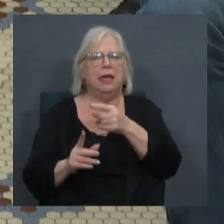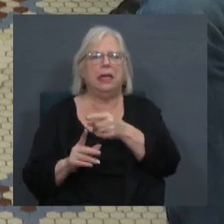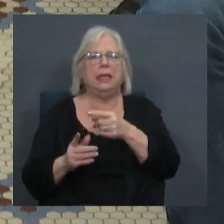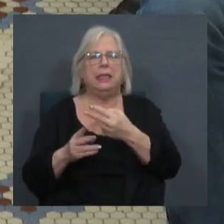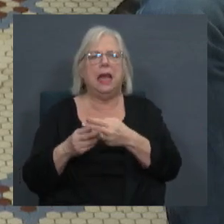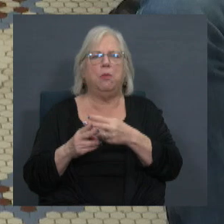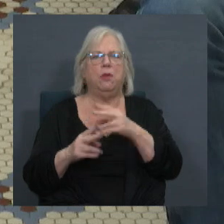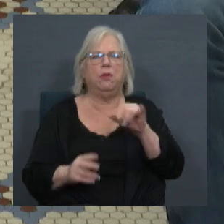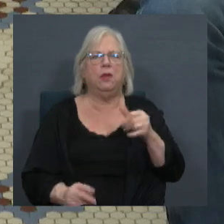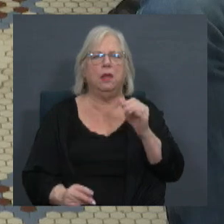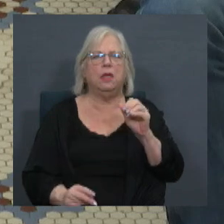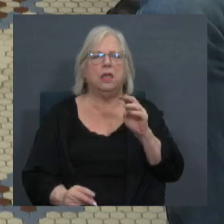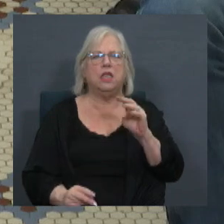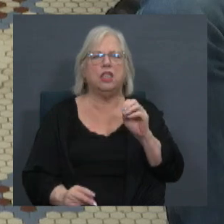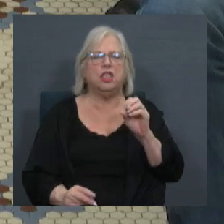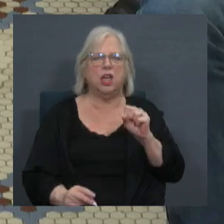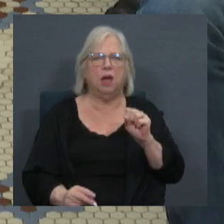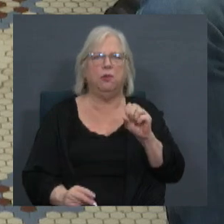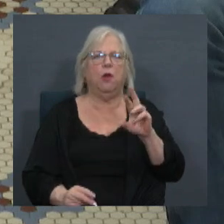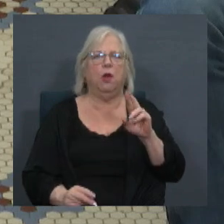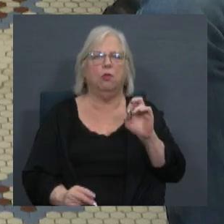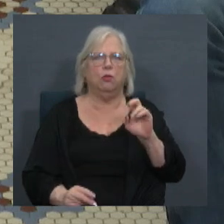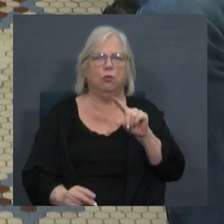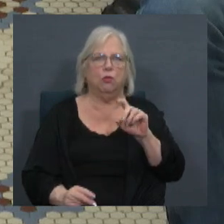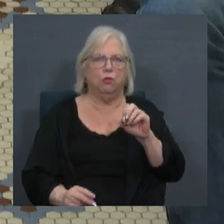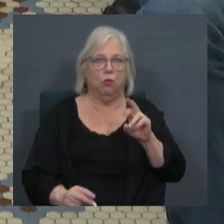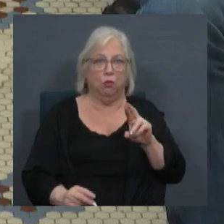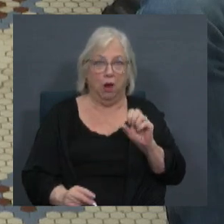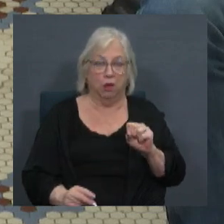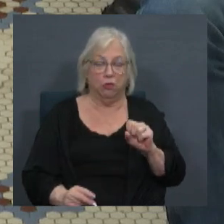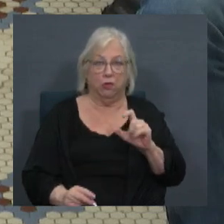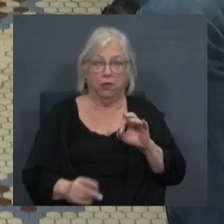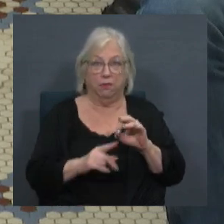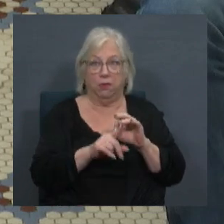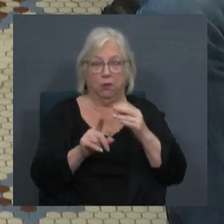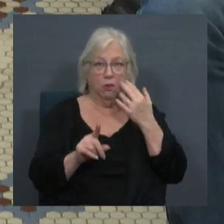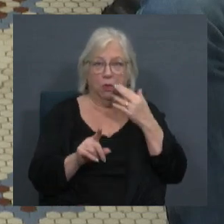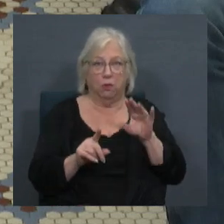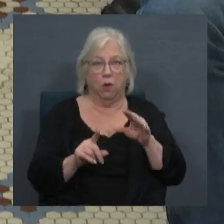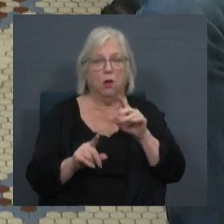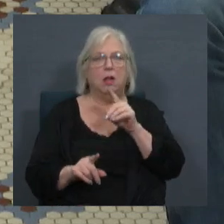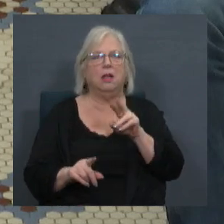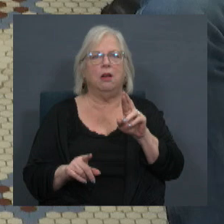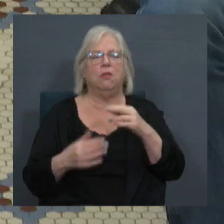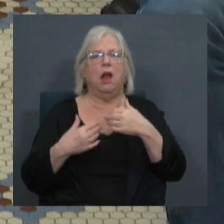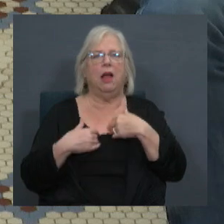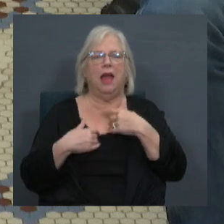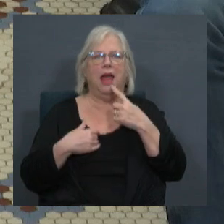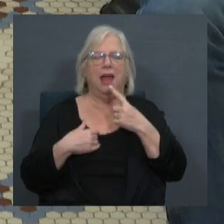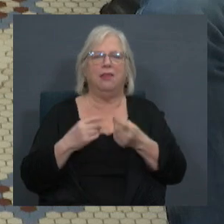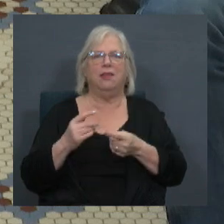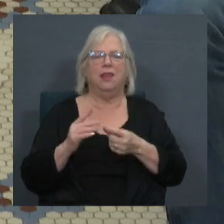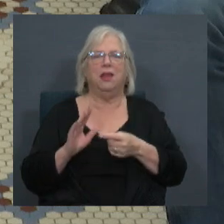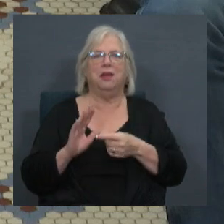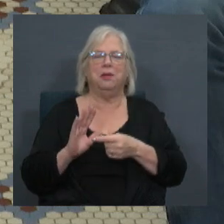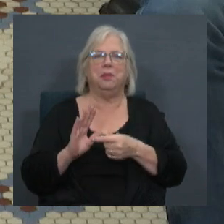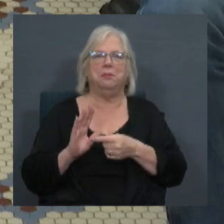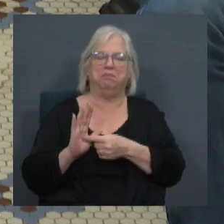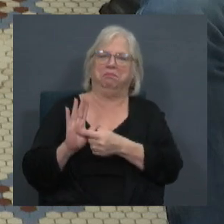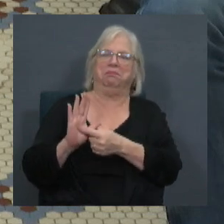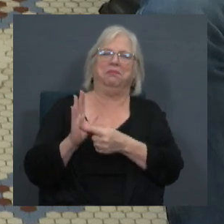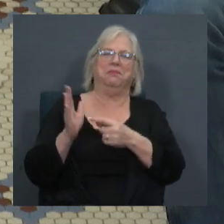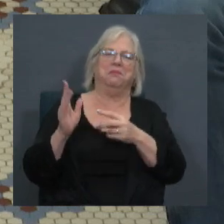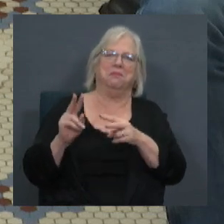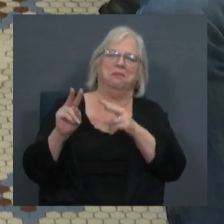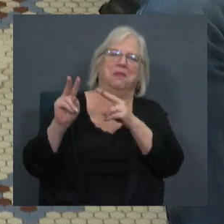name of James Rogers. For those of you who don't know, Little Rock has the distinction of being